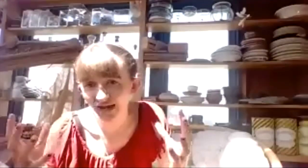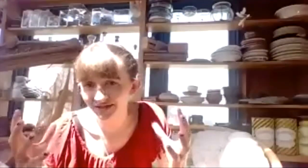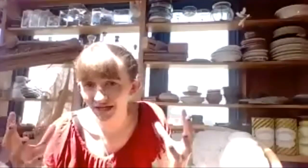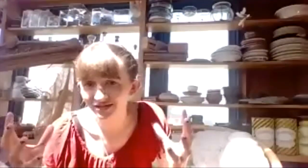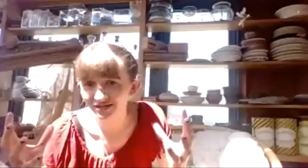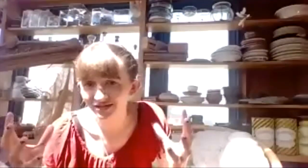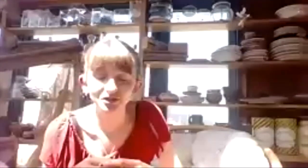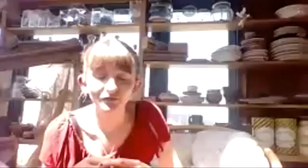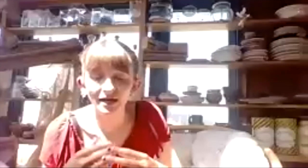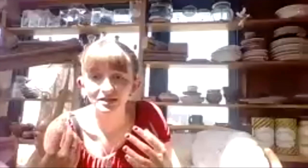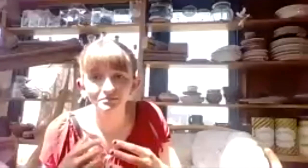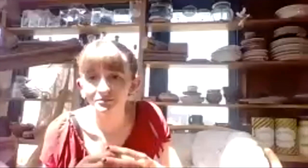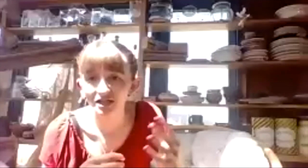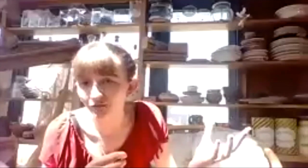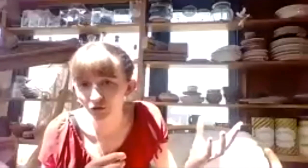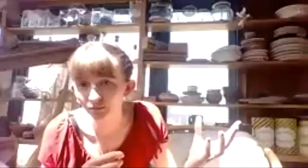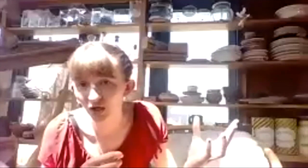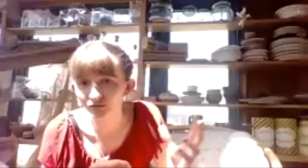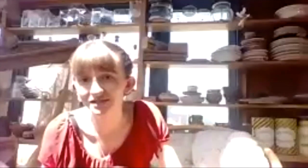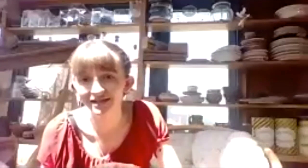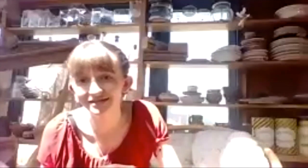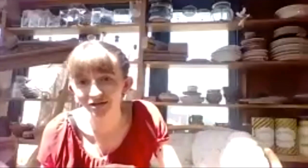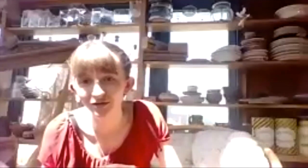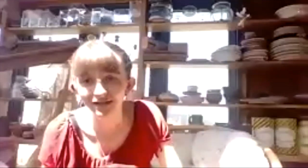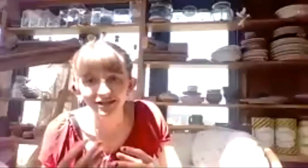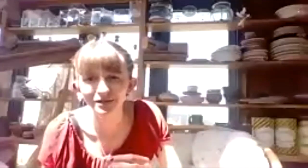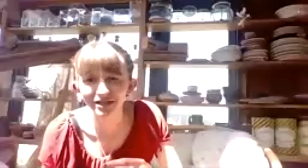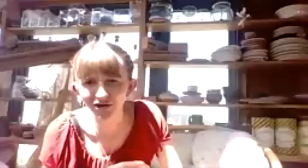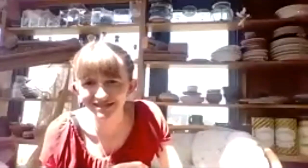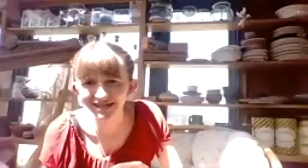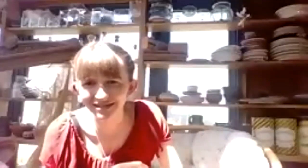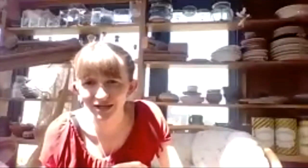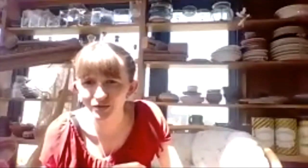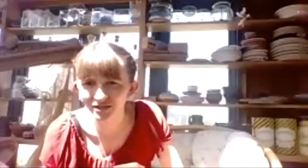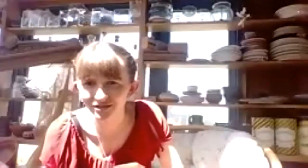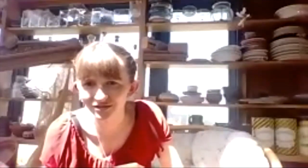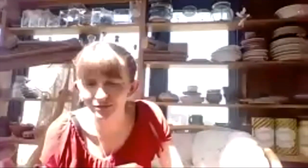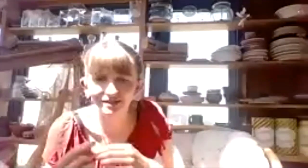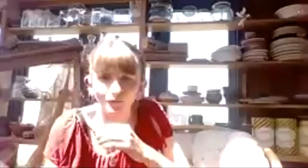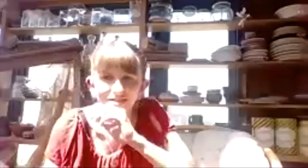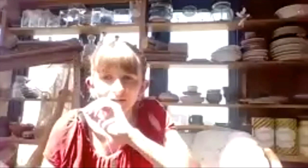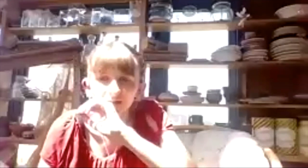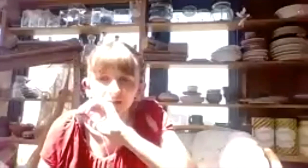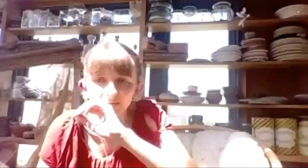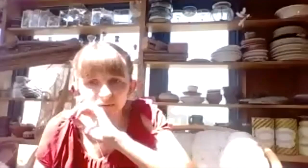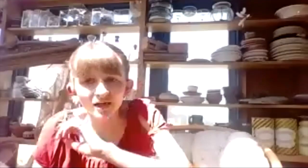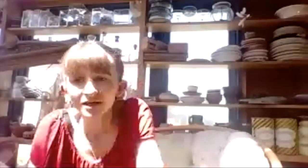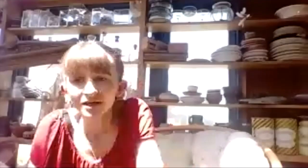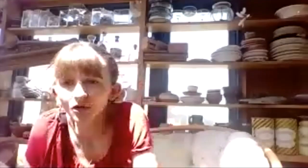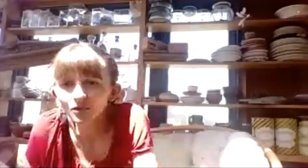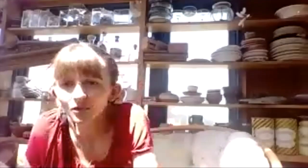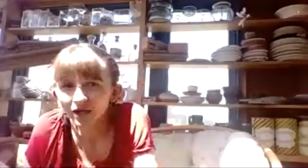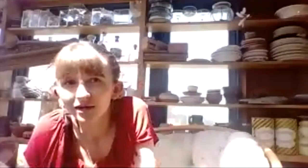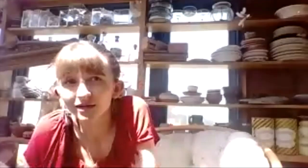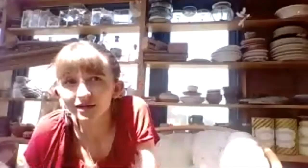entire skeleton. You might just find like a few bones. And so it's really hard to say sometimes what is a new species and what's not. So,